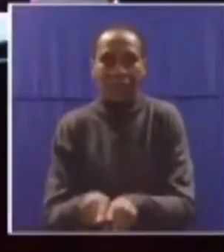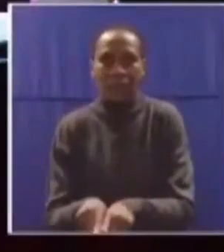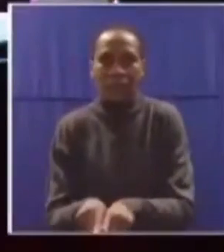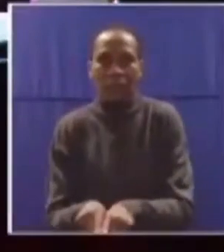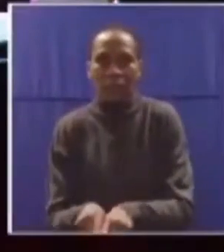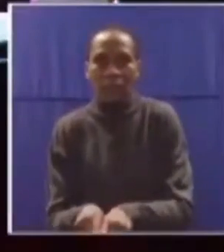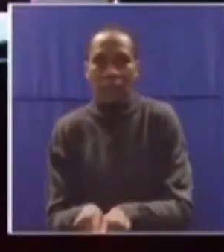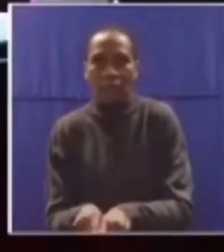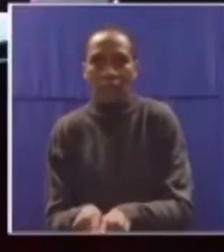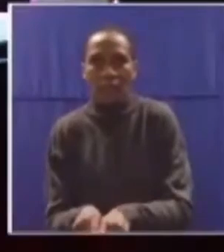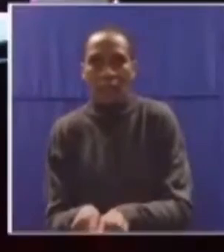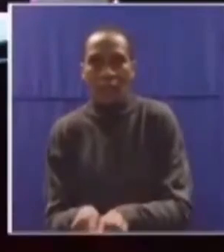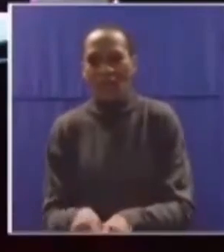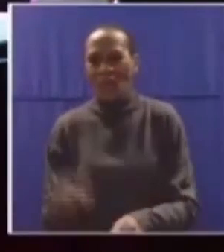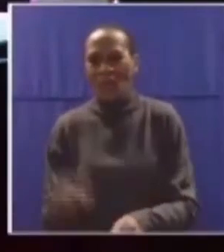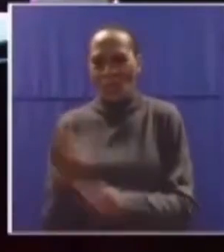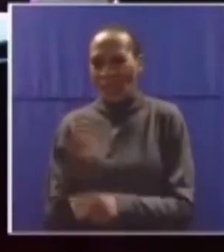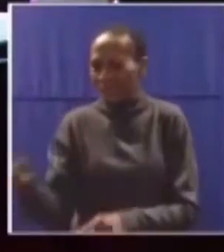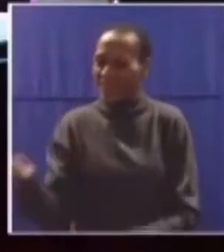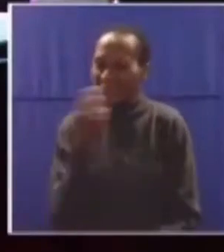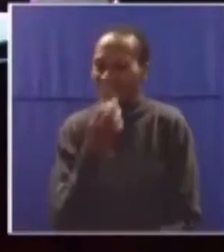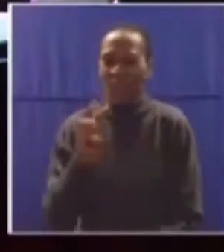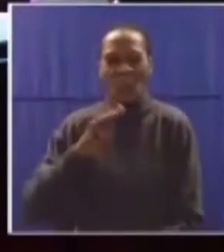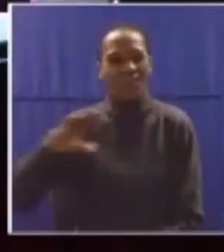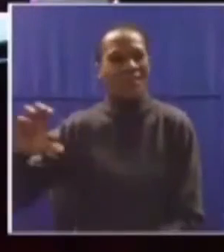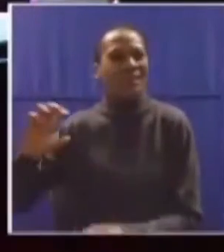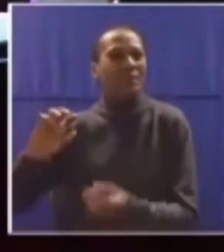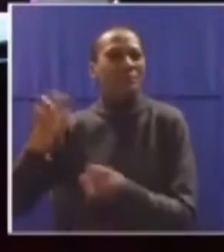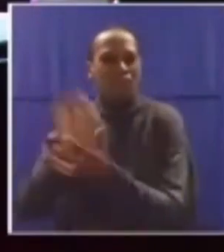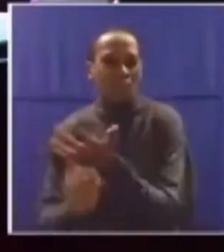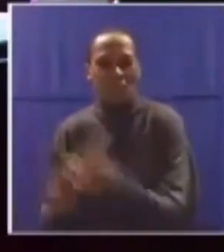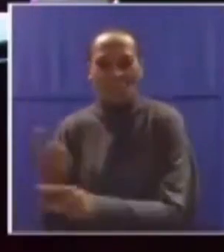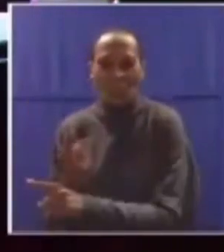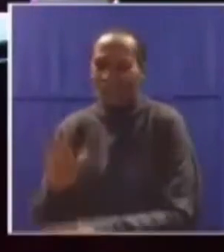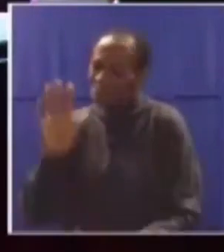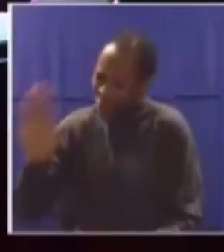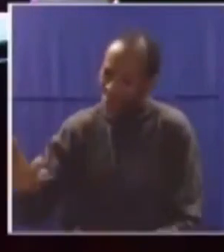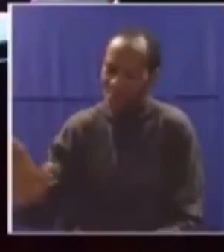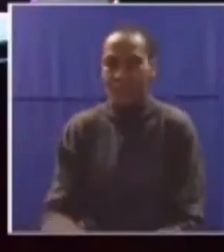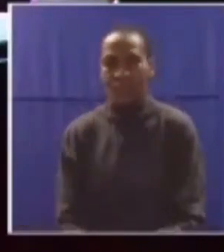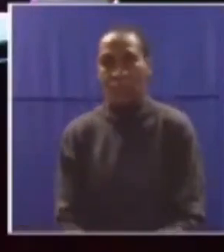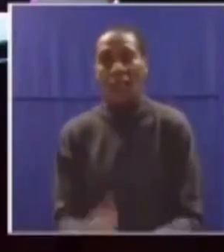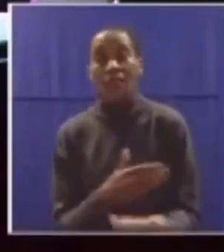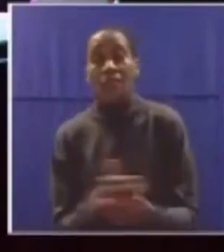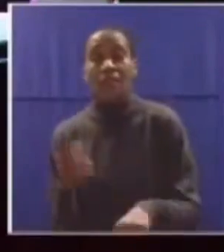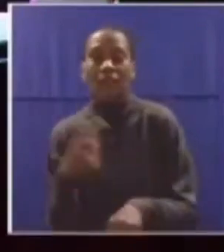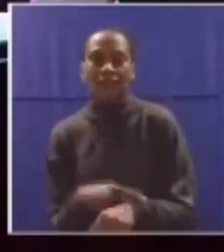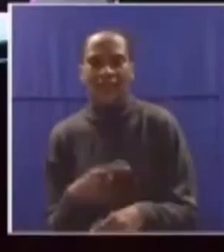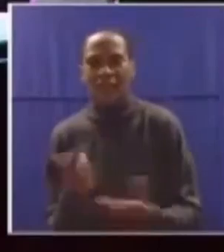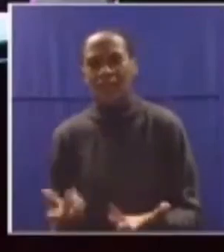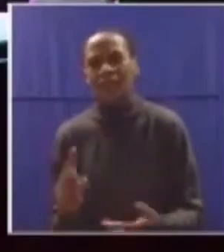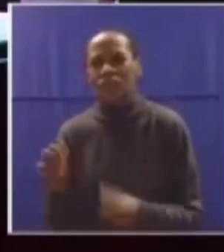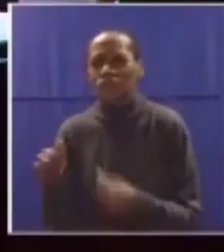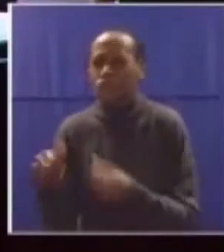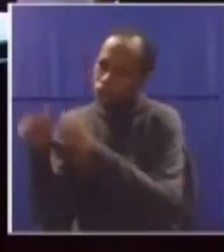disabuse yourselves on this Western Cape story. And sometimes, what is unfortunate,